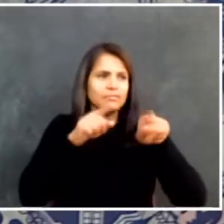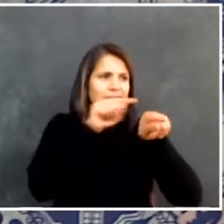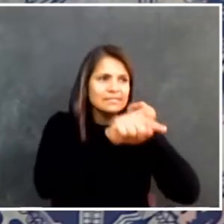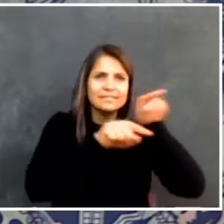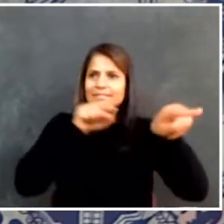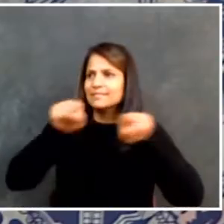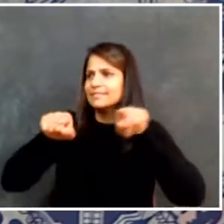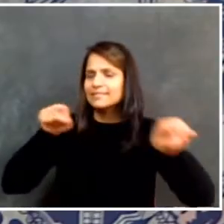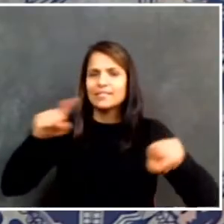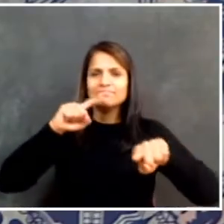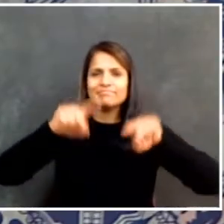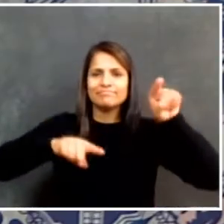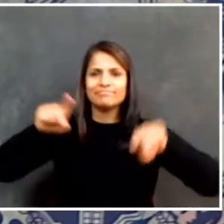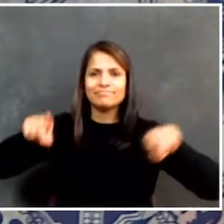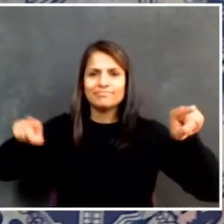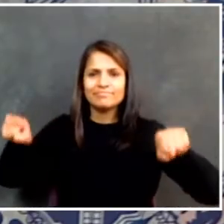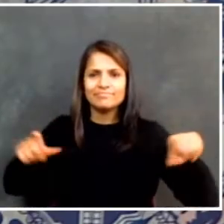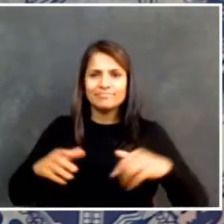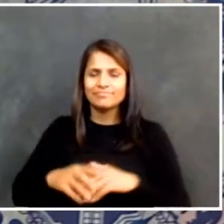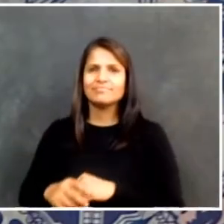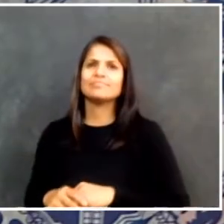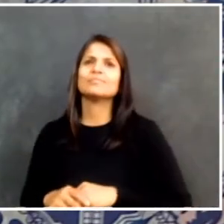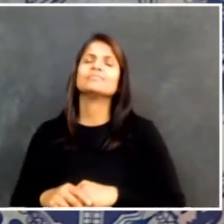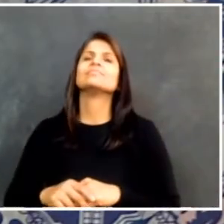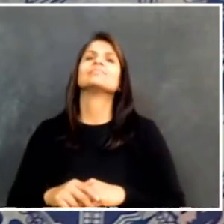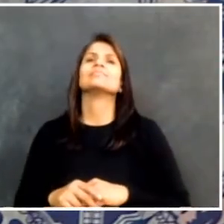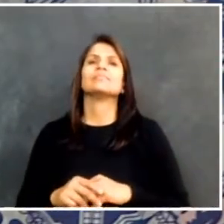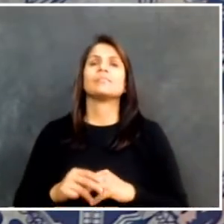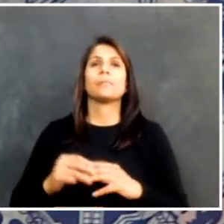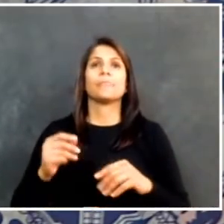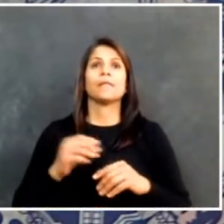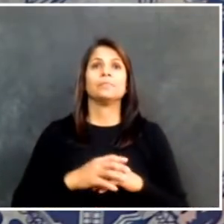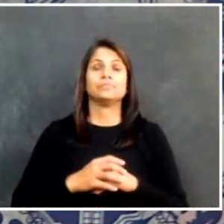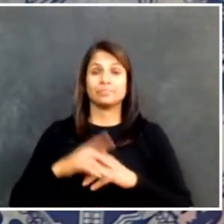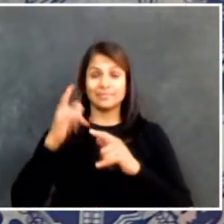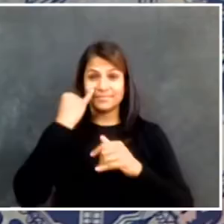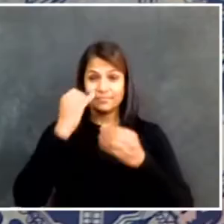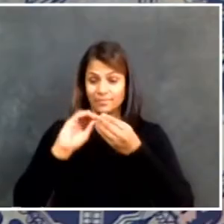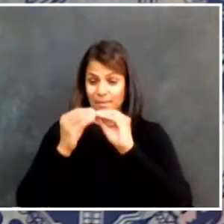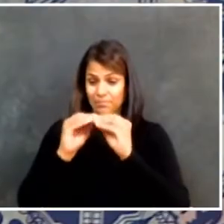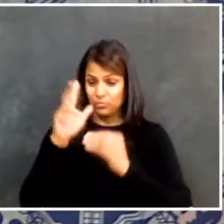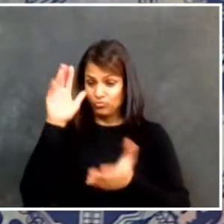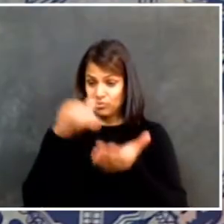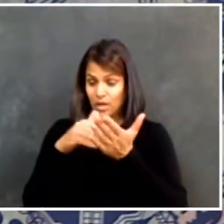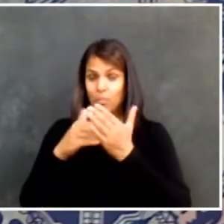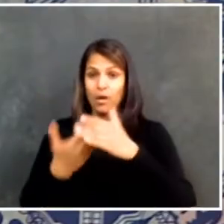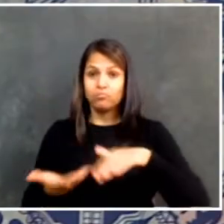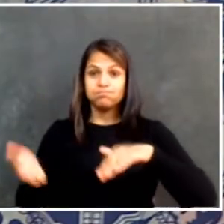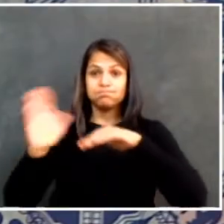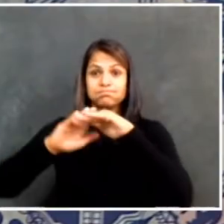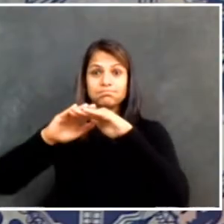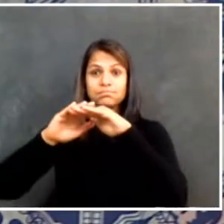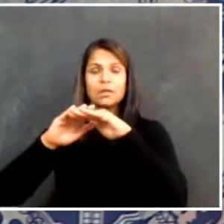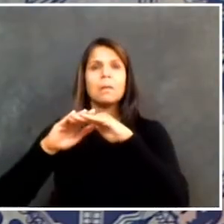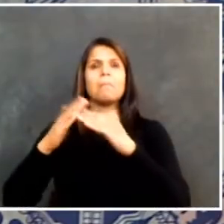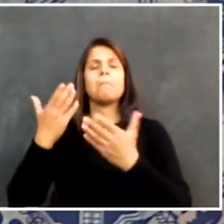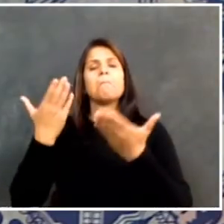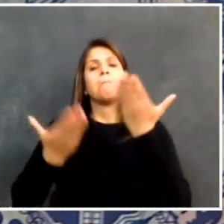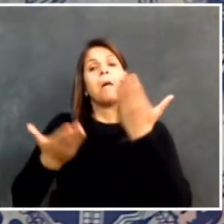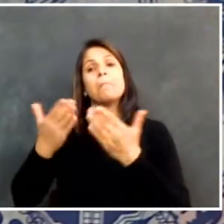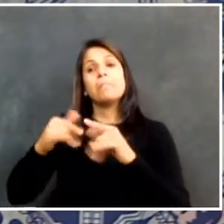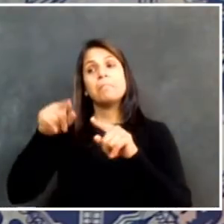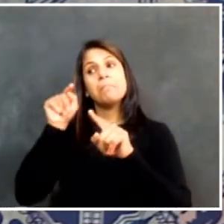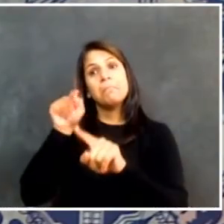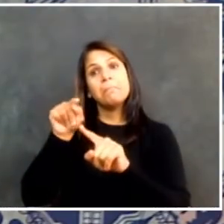truth. As there's time to make sense of the details and put more out, the health department will certainly do that. But there's also some